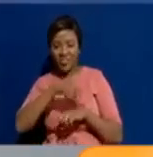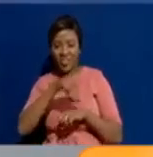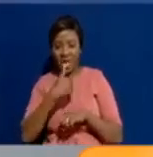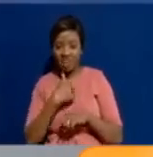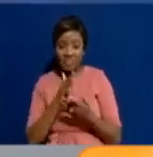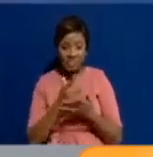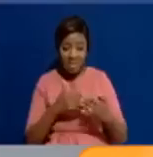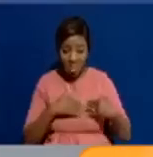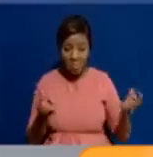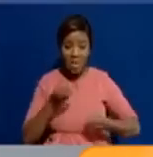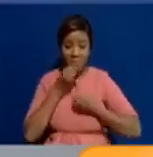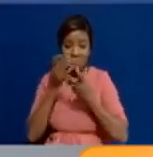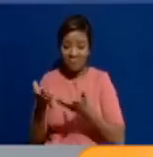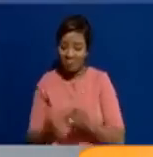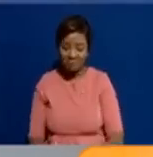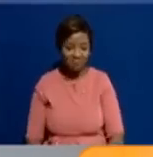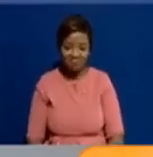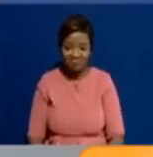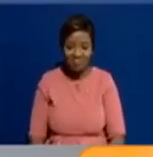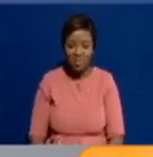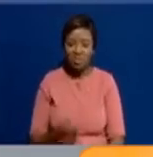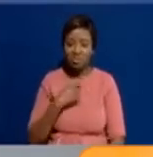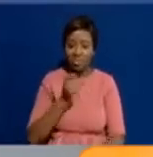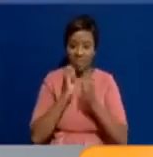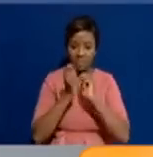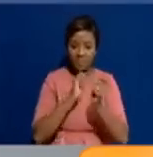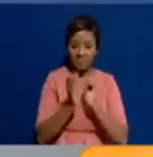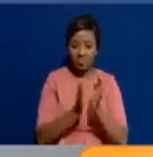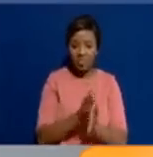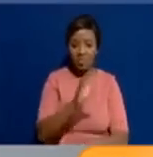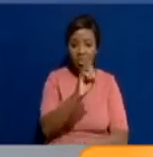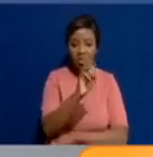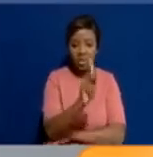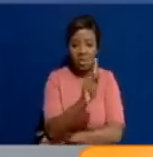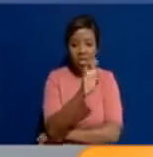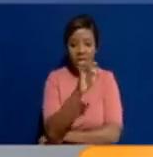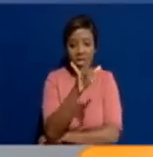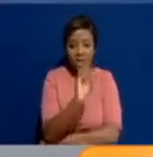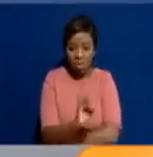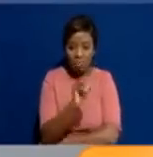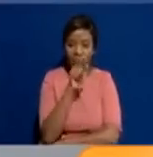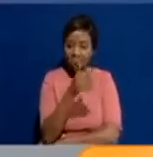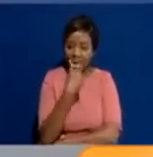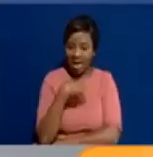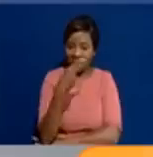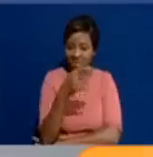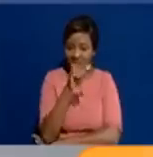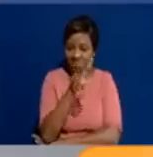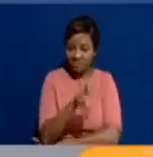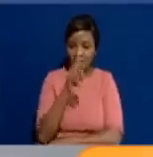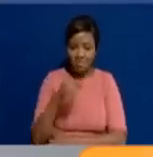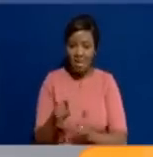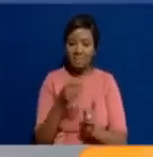their status publicly. I spoke to Ruele Okeyo, a HIV/AIDS advocate and champion who is